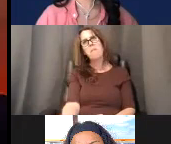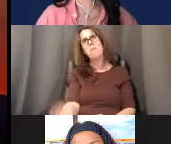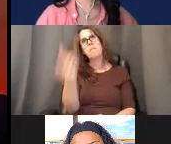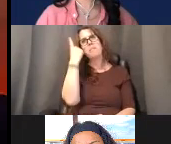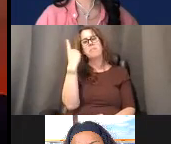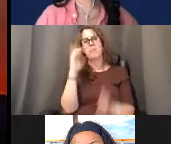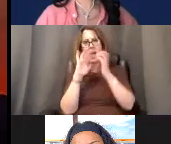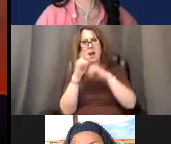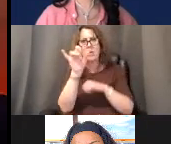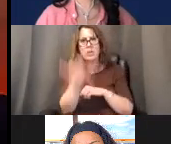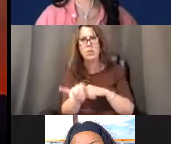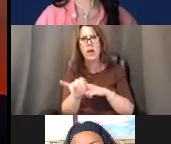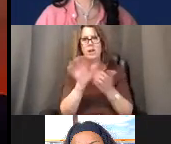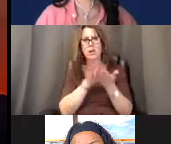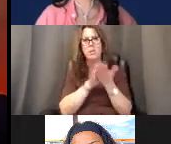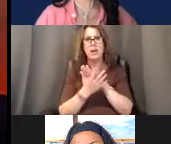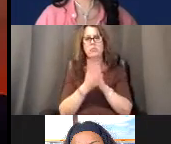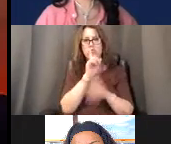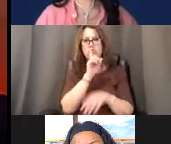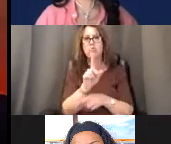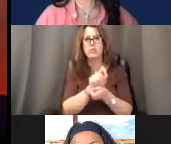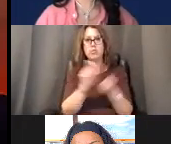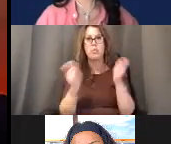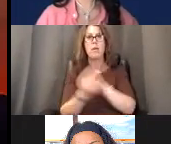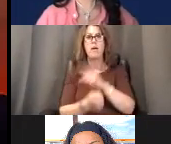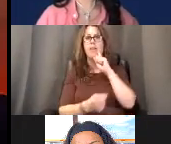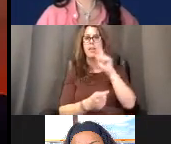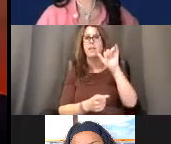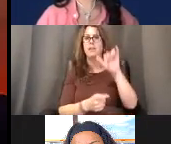true transformation? So I think that is our last,